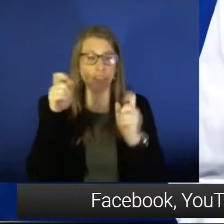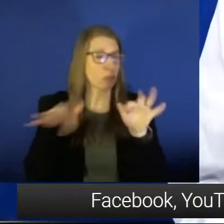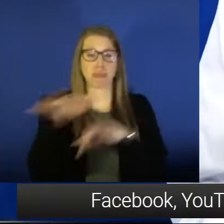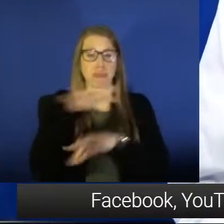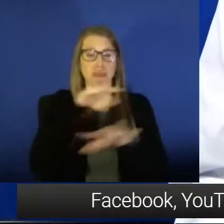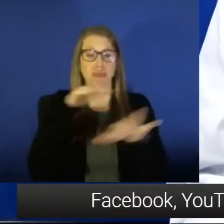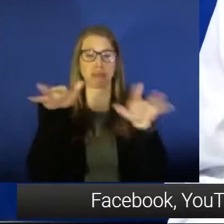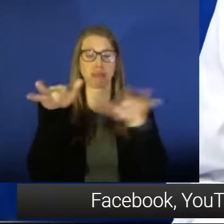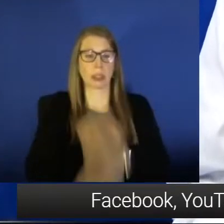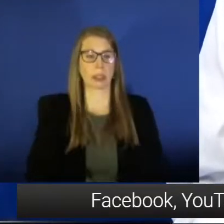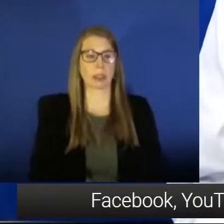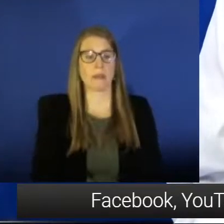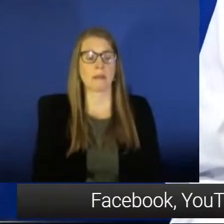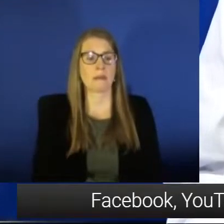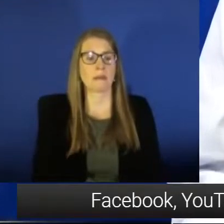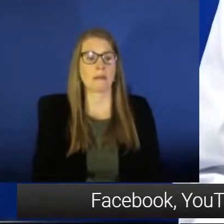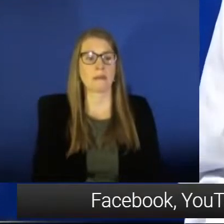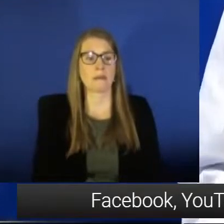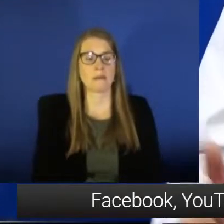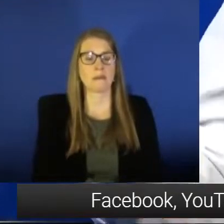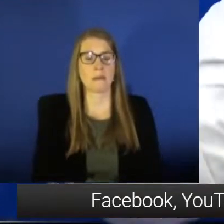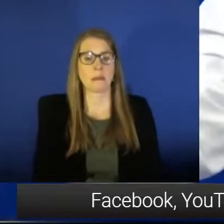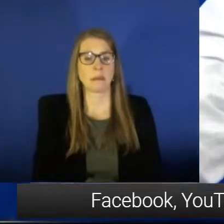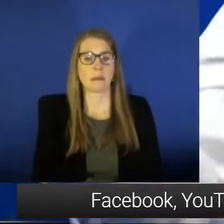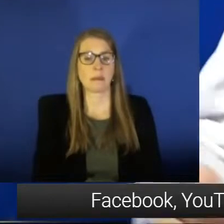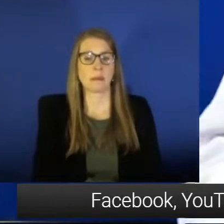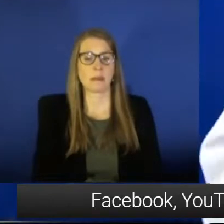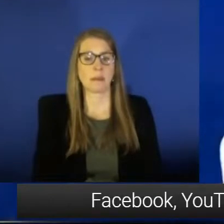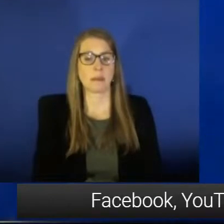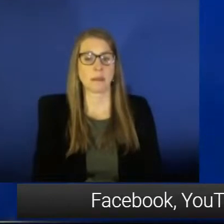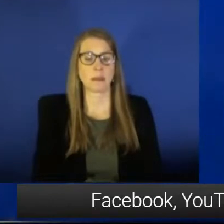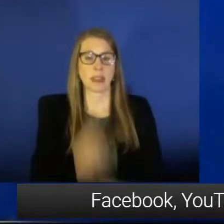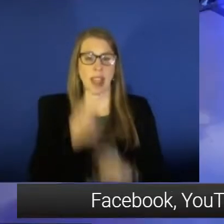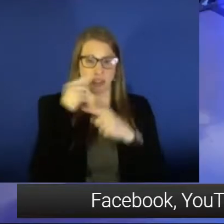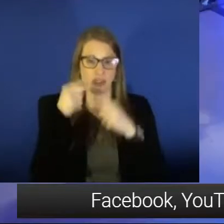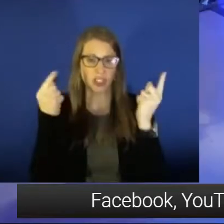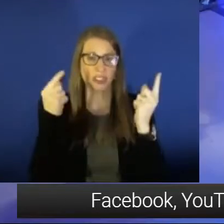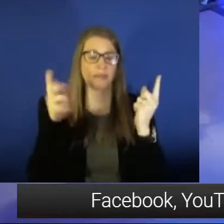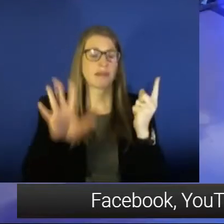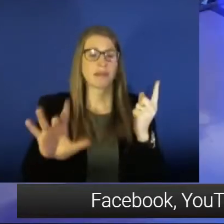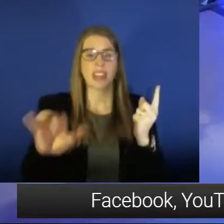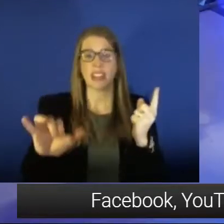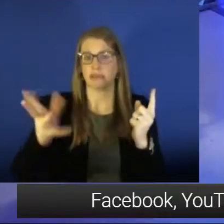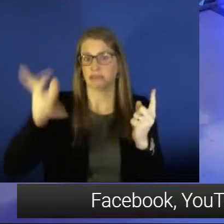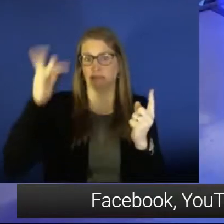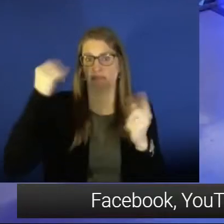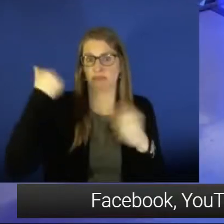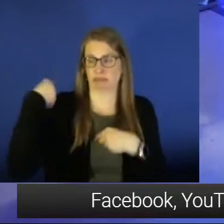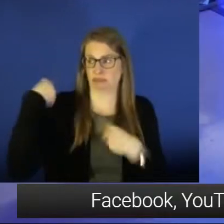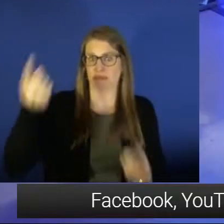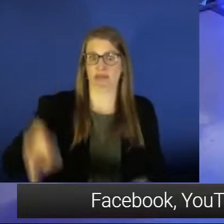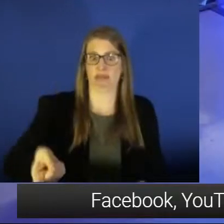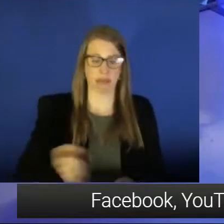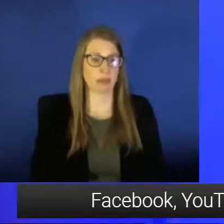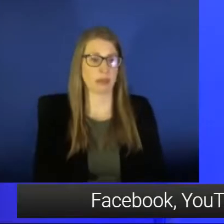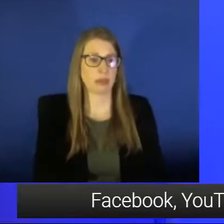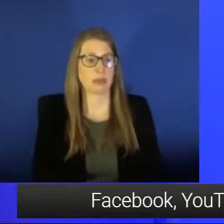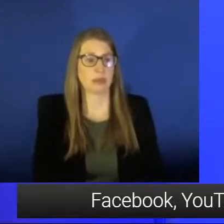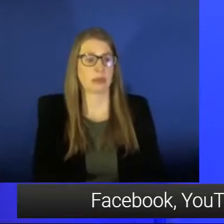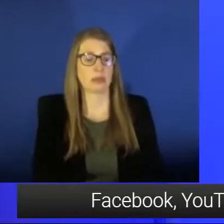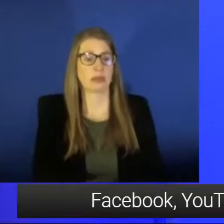that's largely an outdoor thing, and people haven't had masks on, Dr. Barkman, for a long time outside. Correct. I mean, people just live with